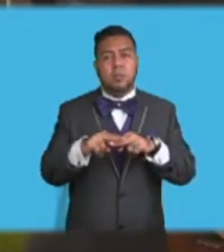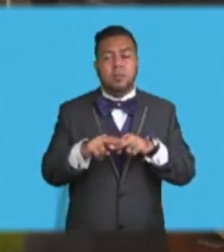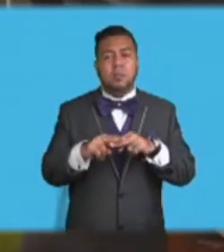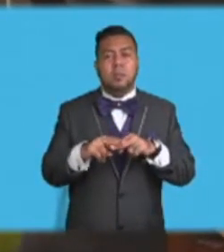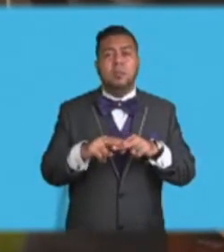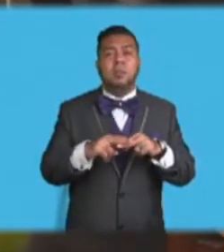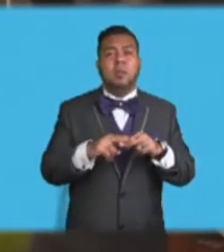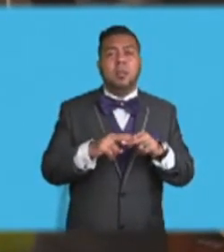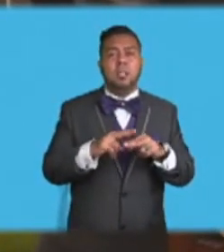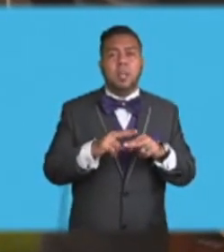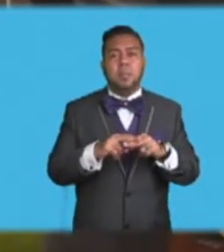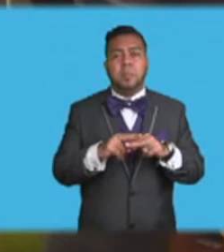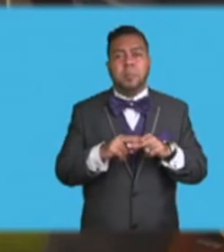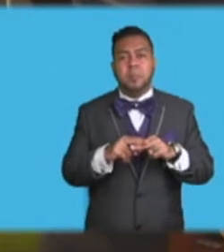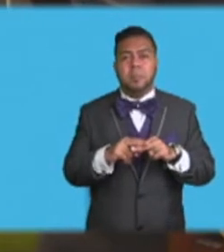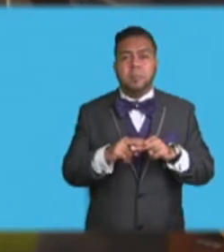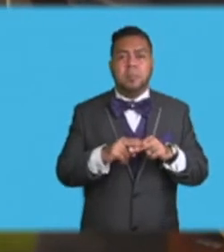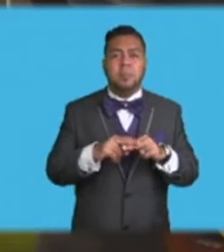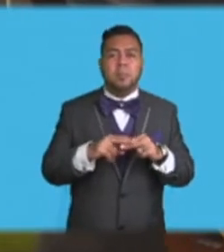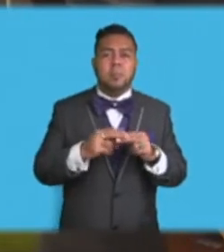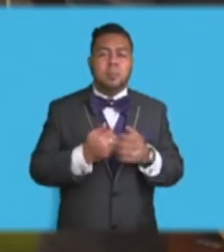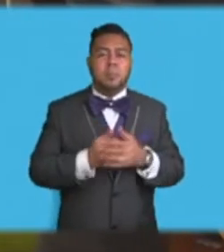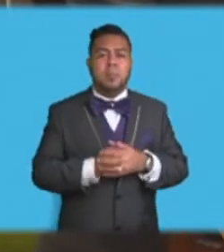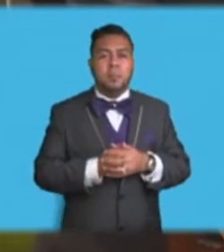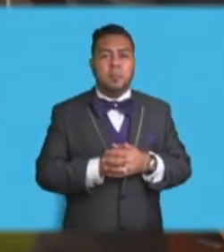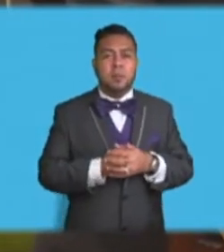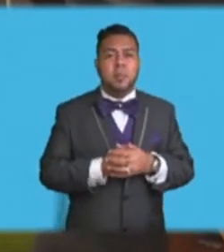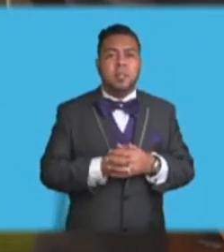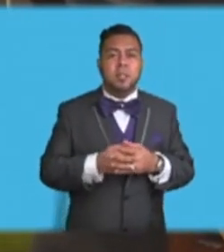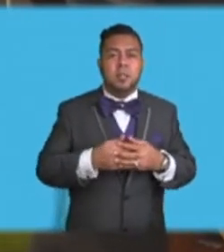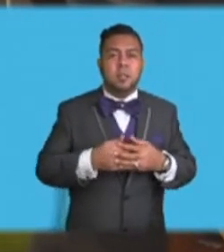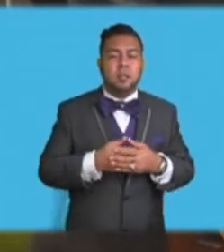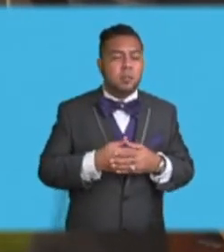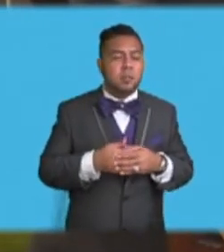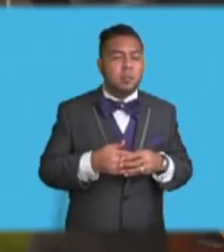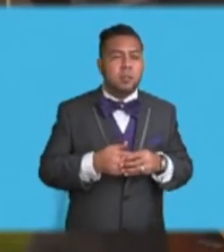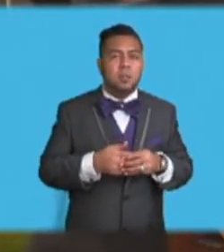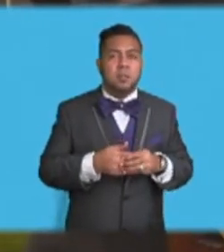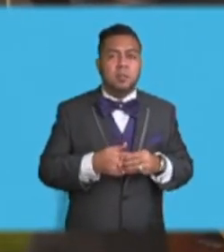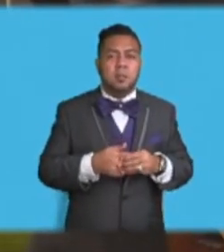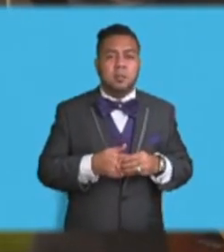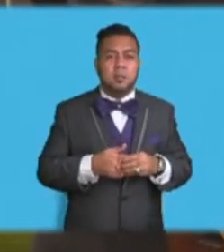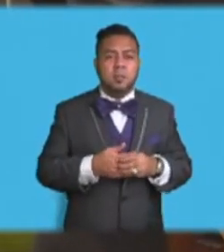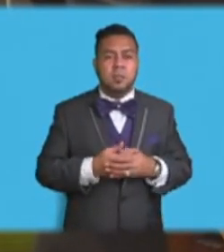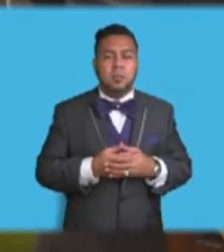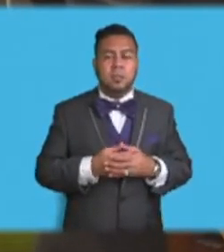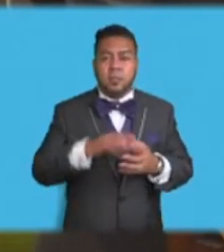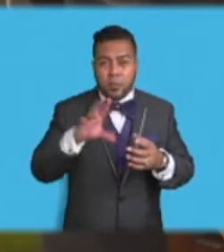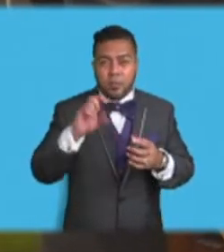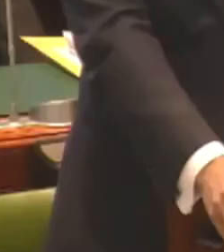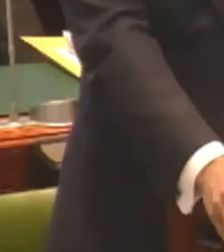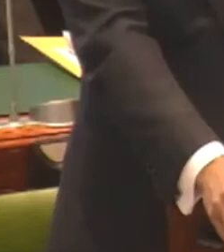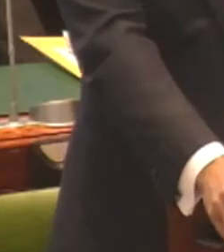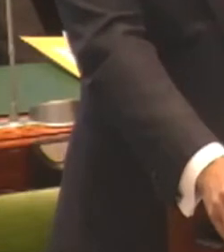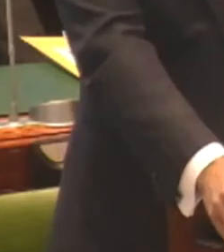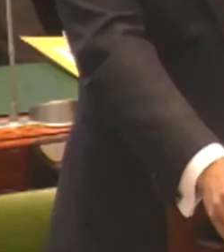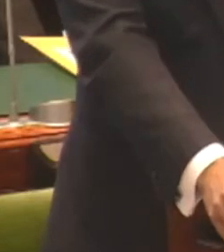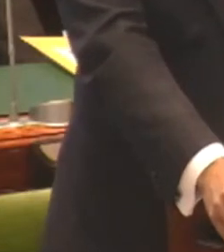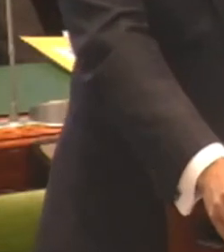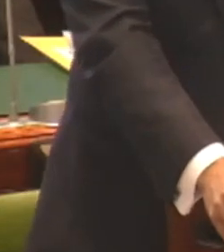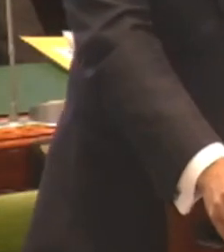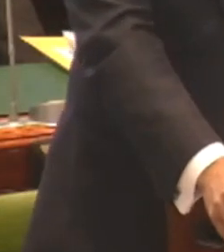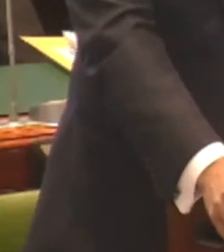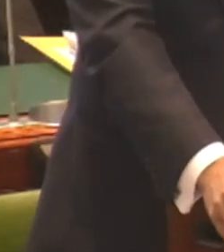that history does not repeat. In fact, under the stewardship of the current government, we have our first locally owned commercial bank, the HFC